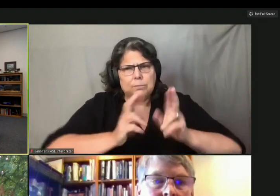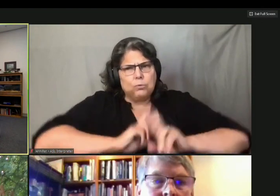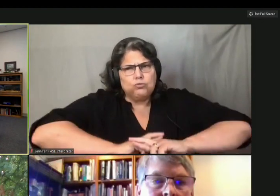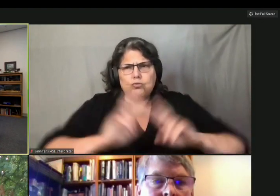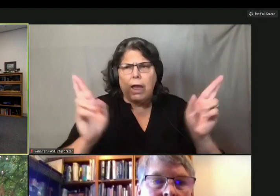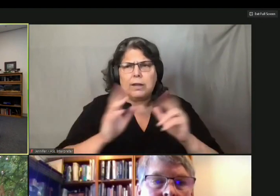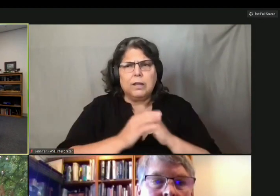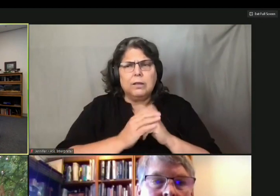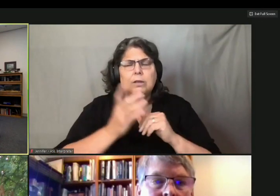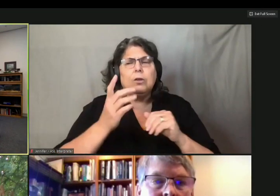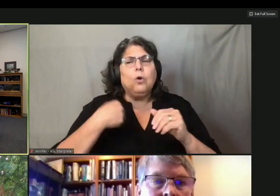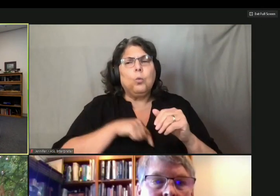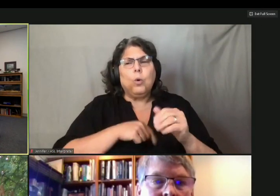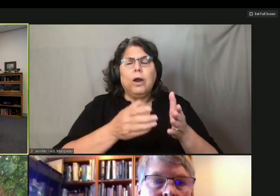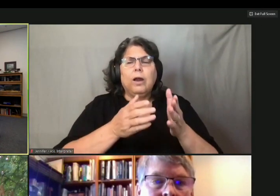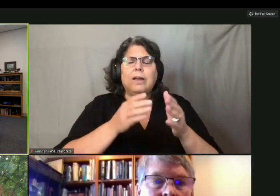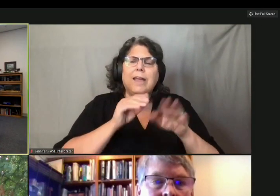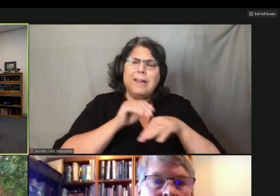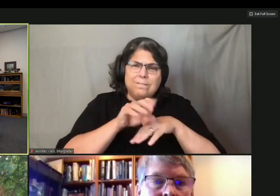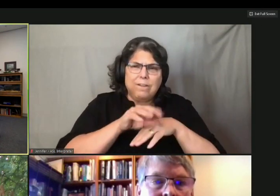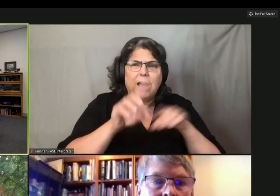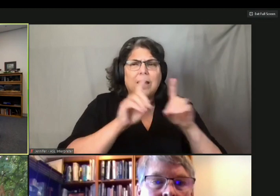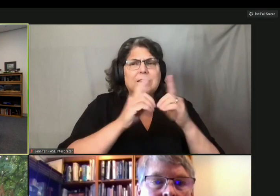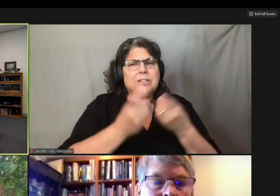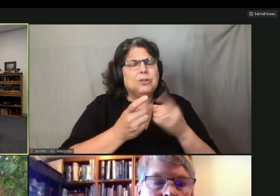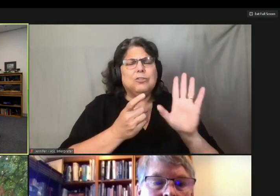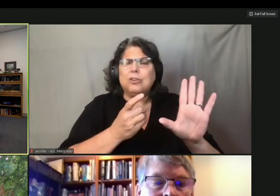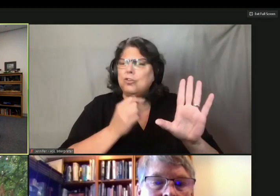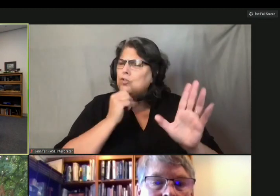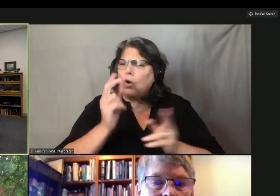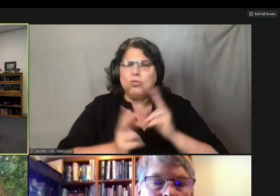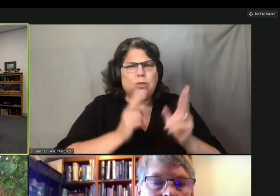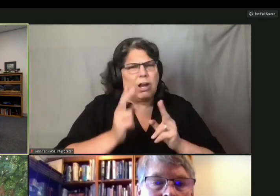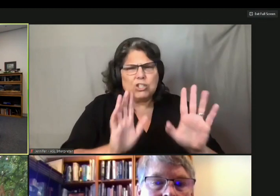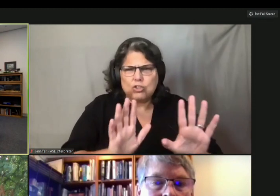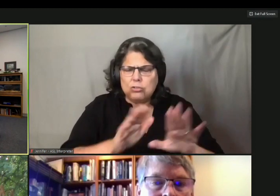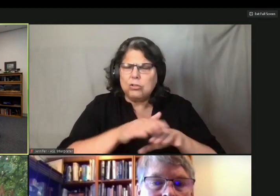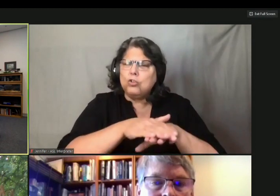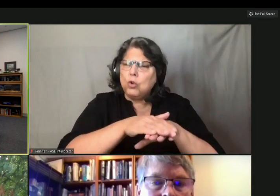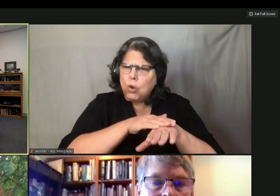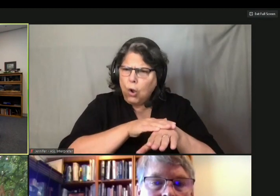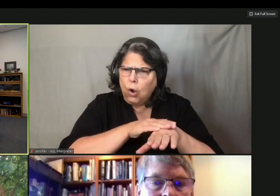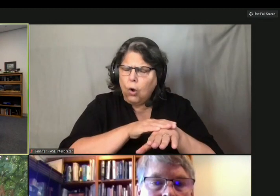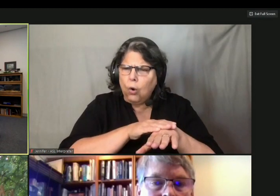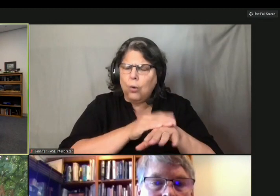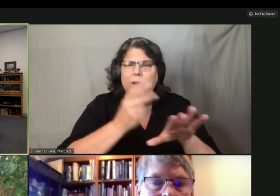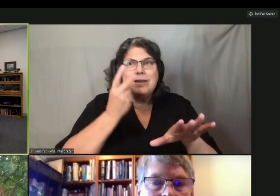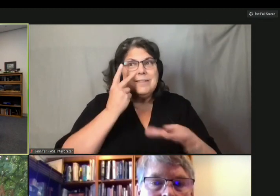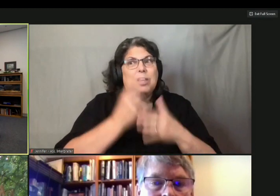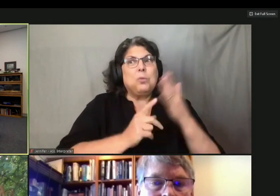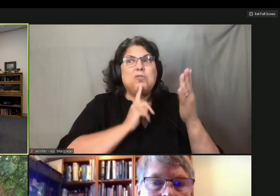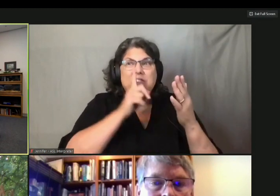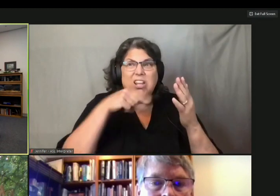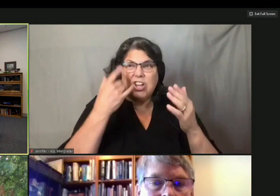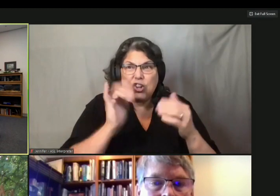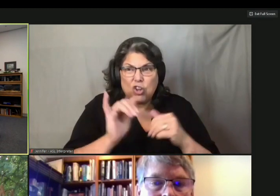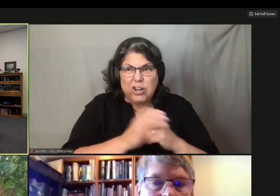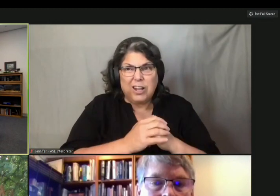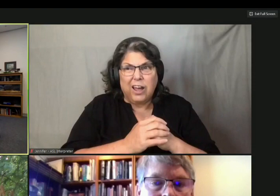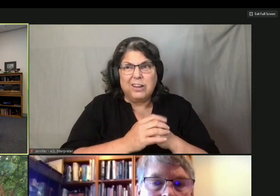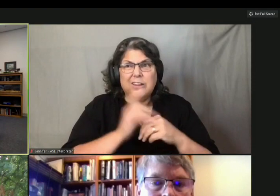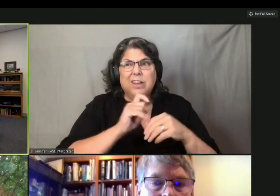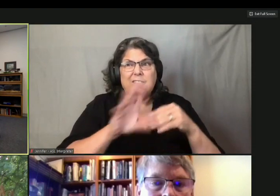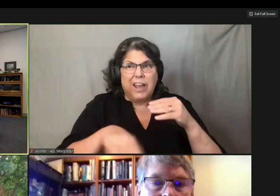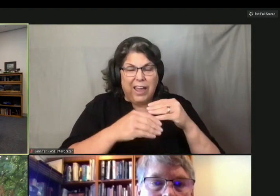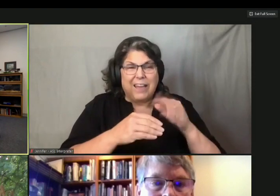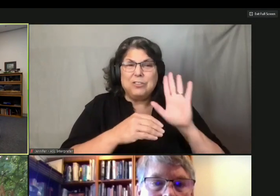asking districts we're advising districts to go slow, to look at the reality. You're going to add another compounding factor. You're going to add